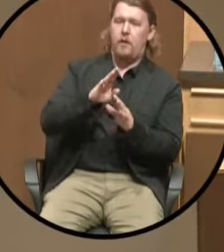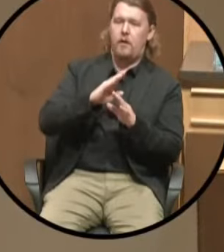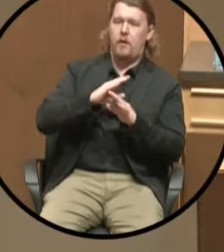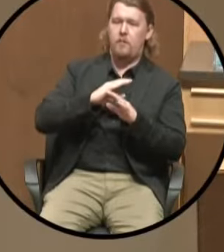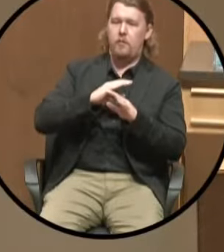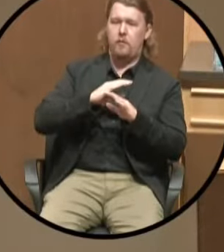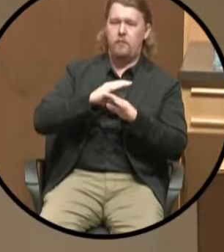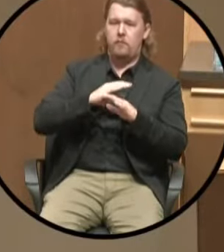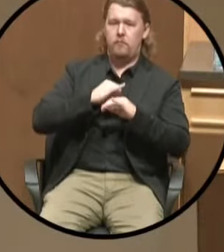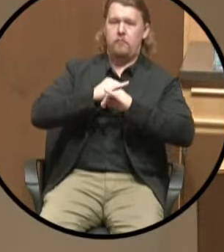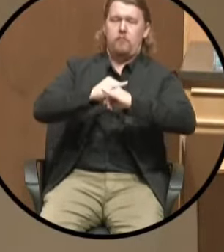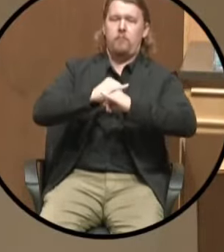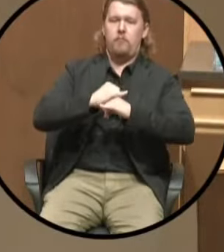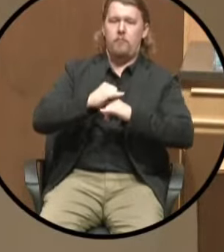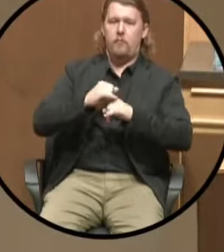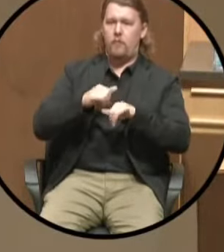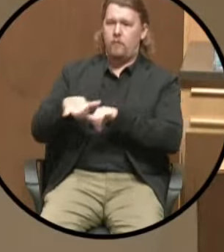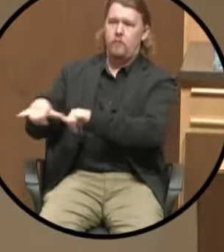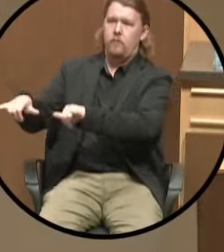herd immunity?